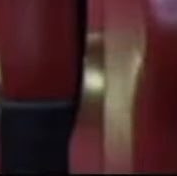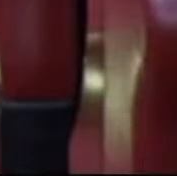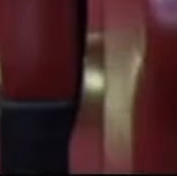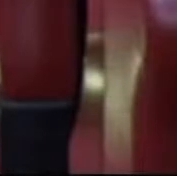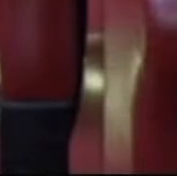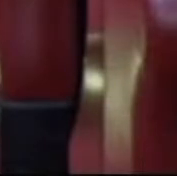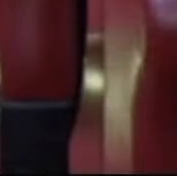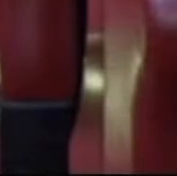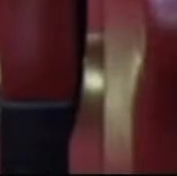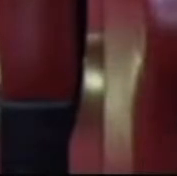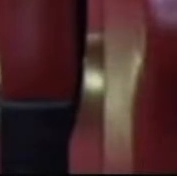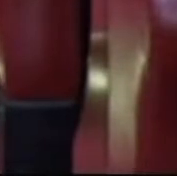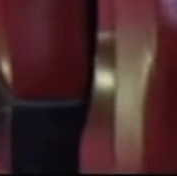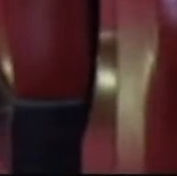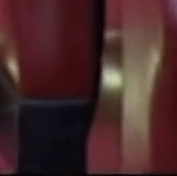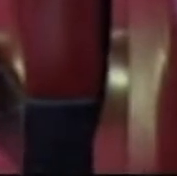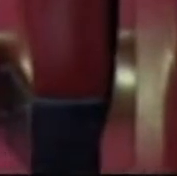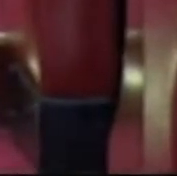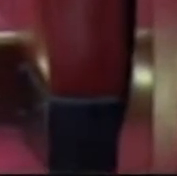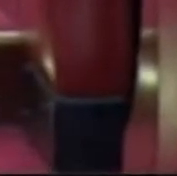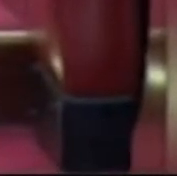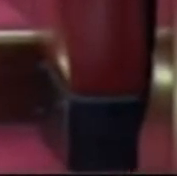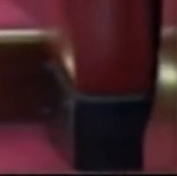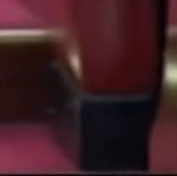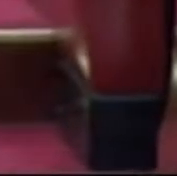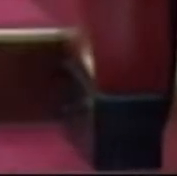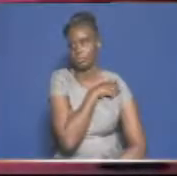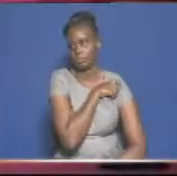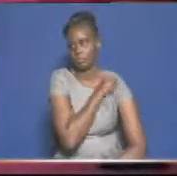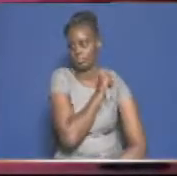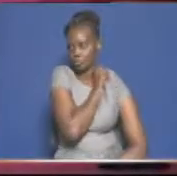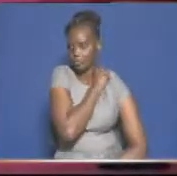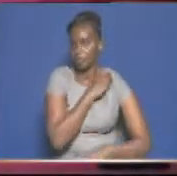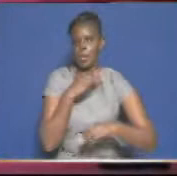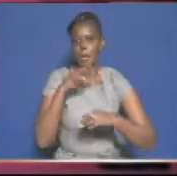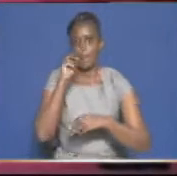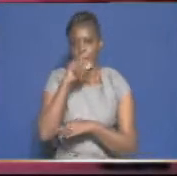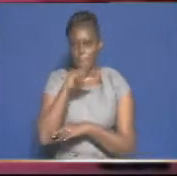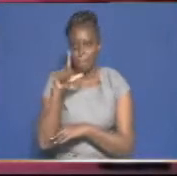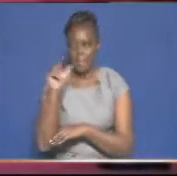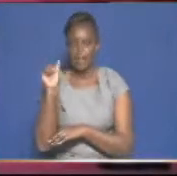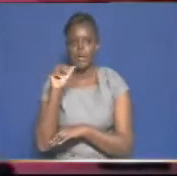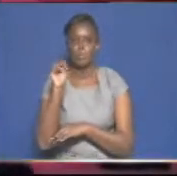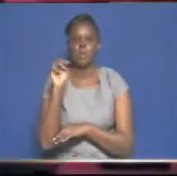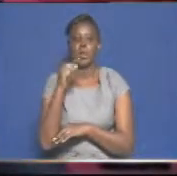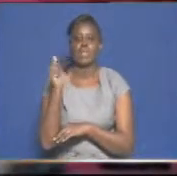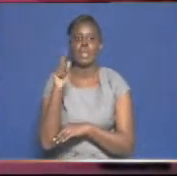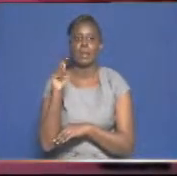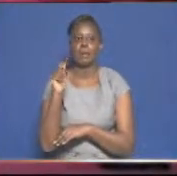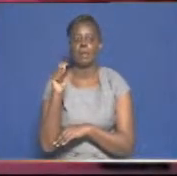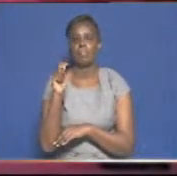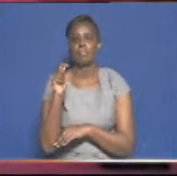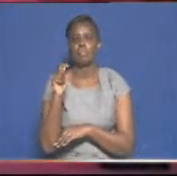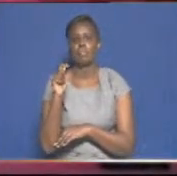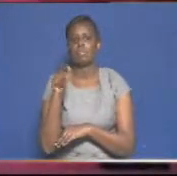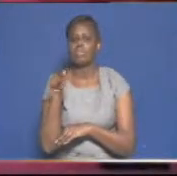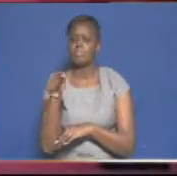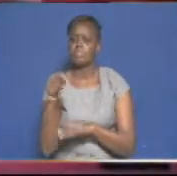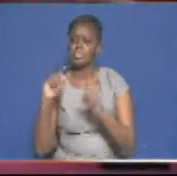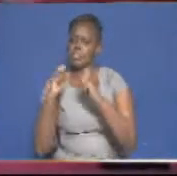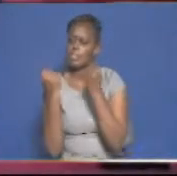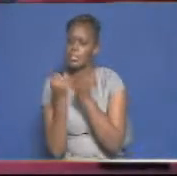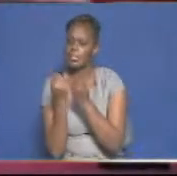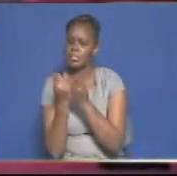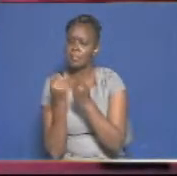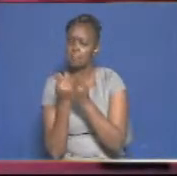There was a team we had of Mili Odhiambo, not Mili Odhiambo, Mugatana. There was a team that used to